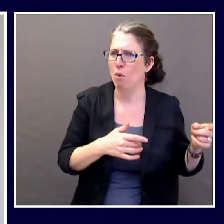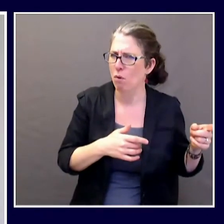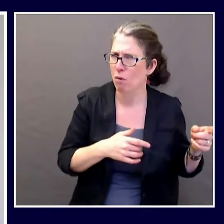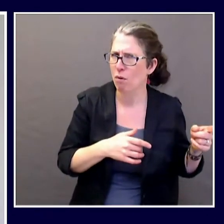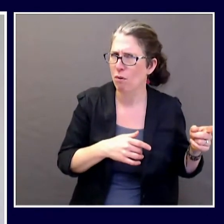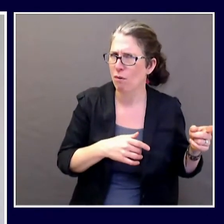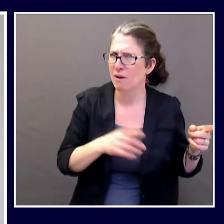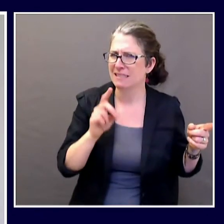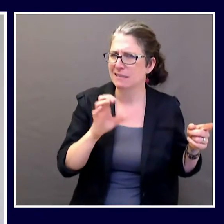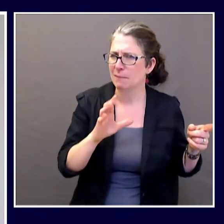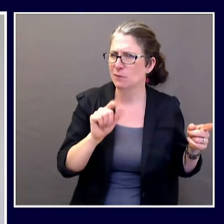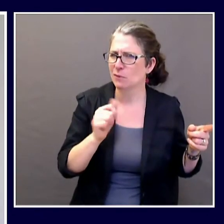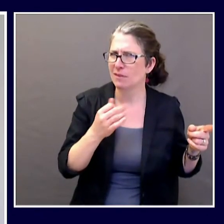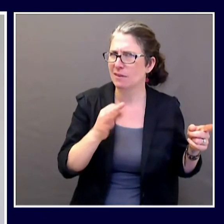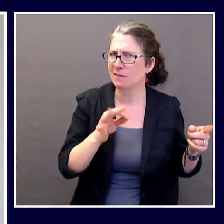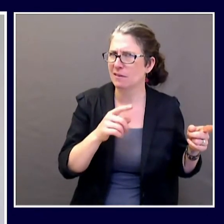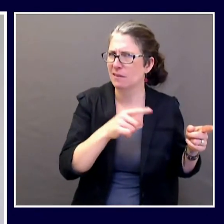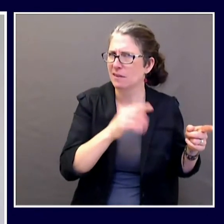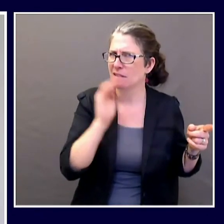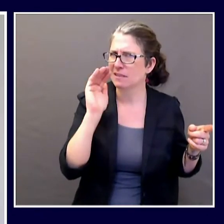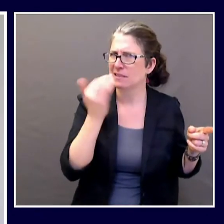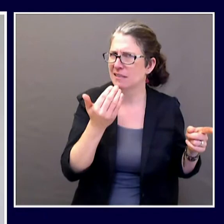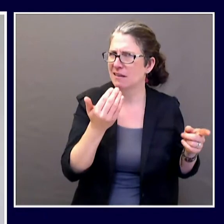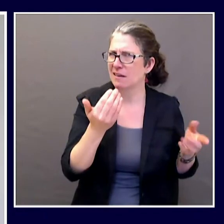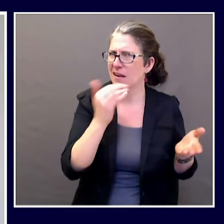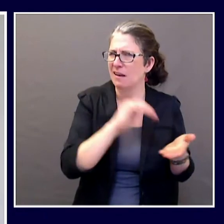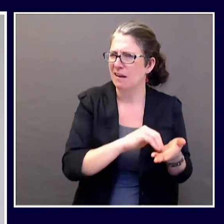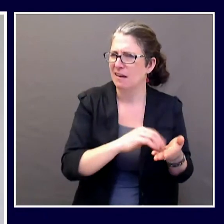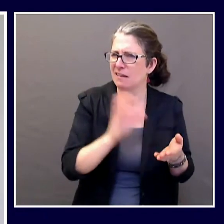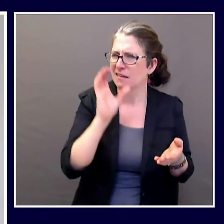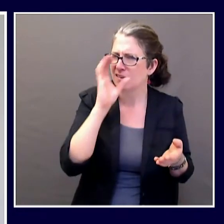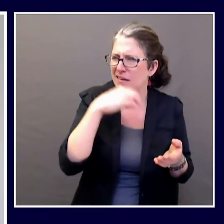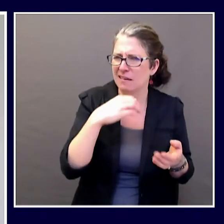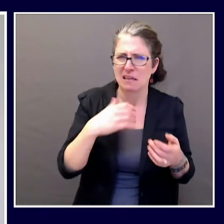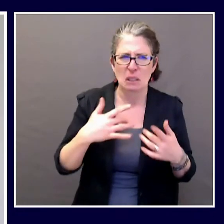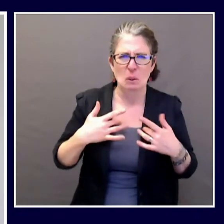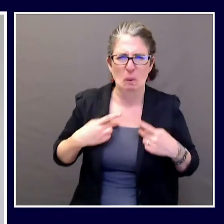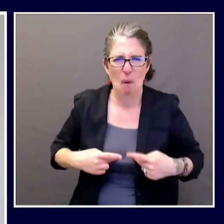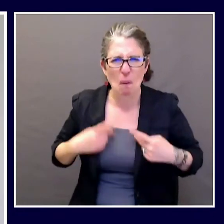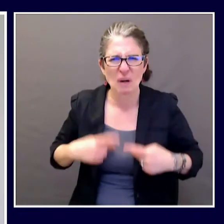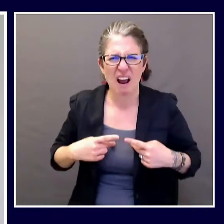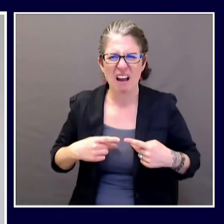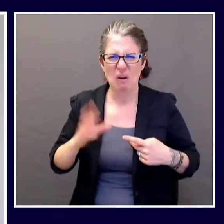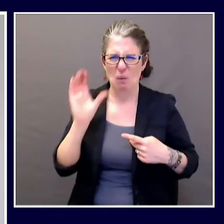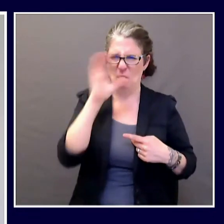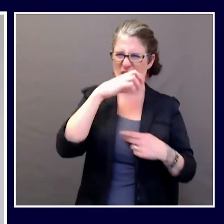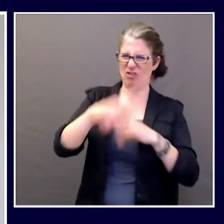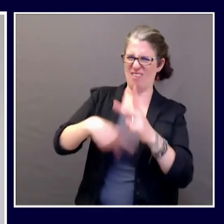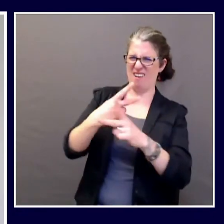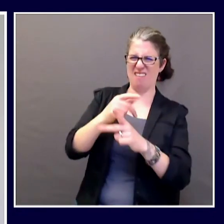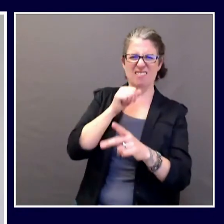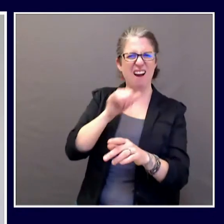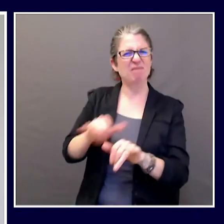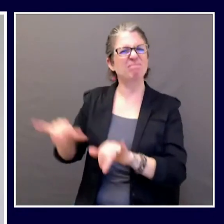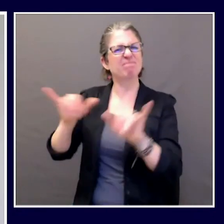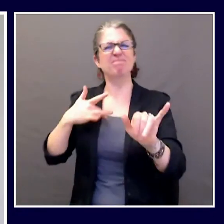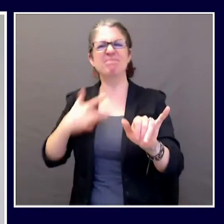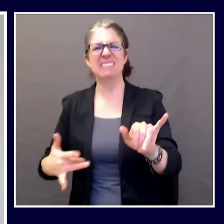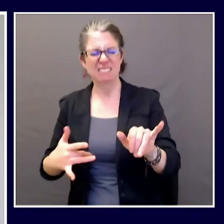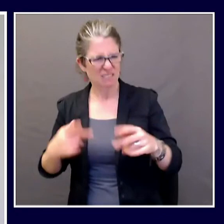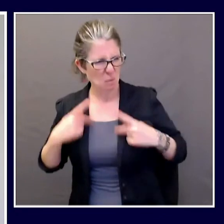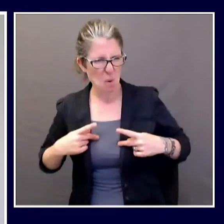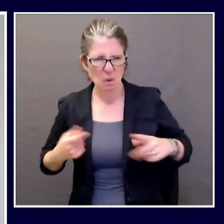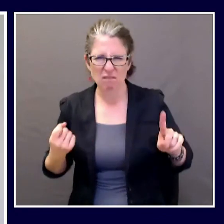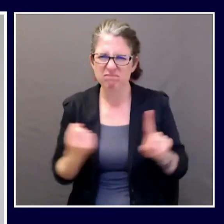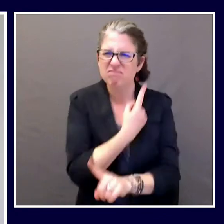flags because we had been in Southeast Asia during another pandemic, SARS, in 2002, 2003.